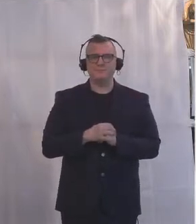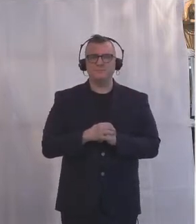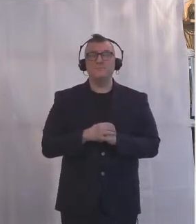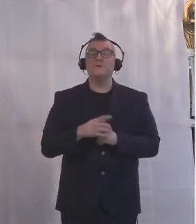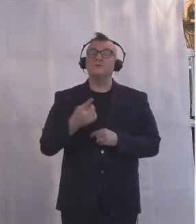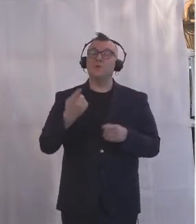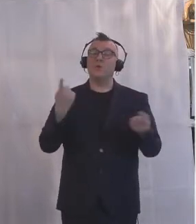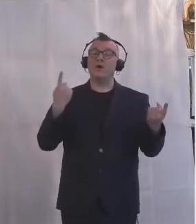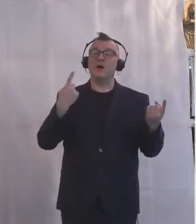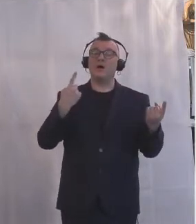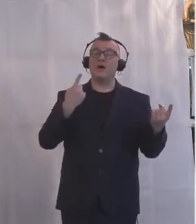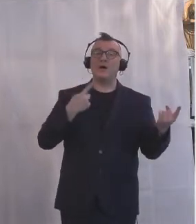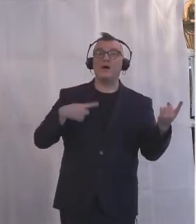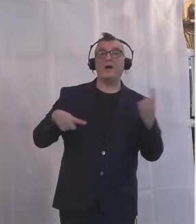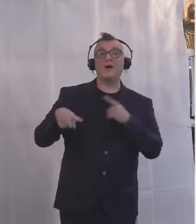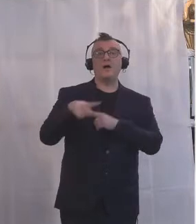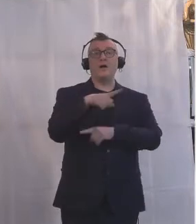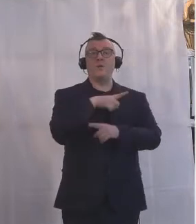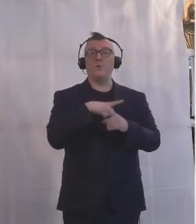wide